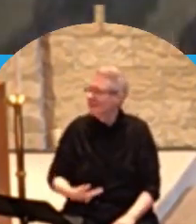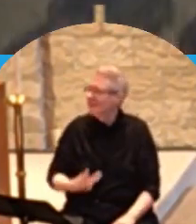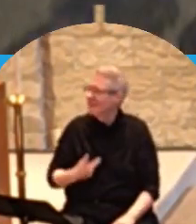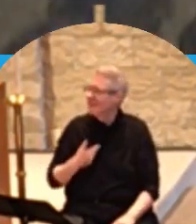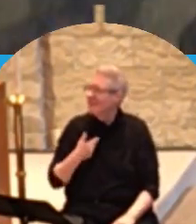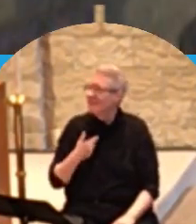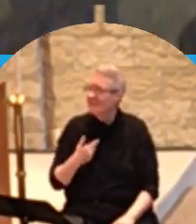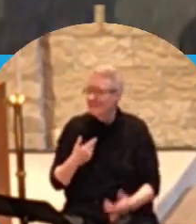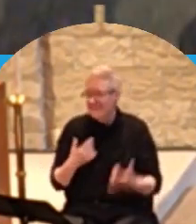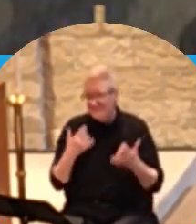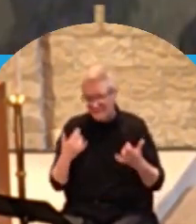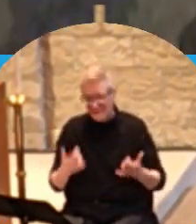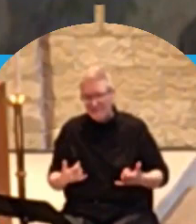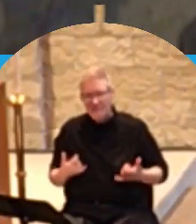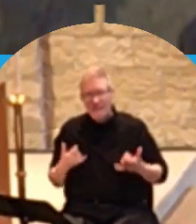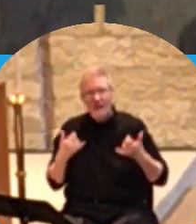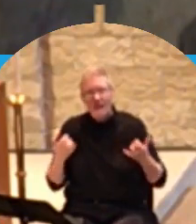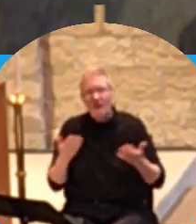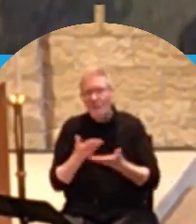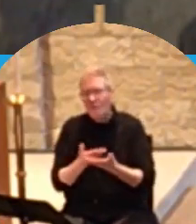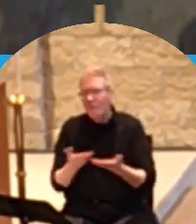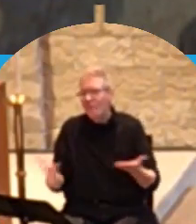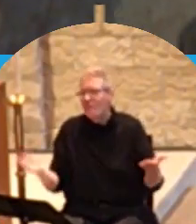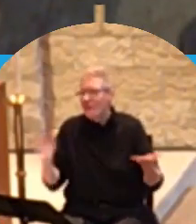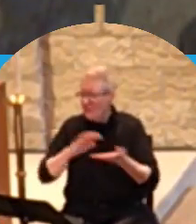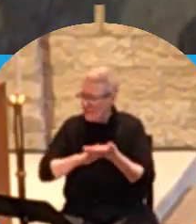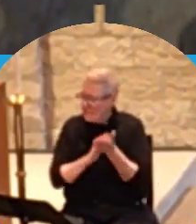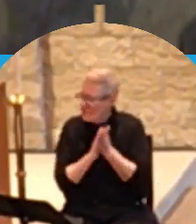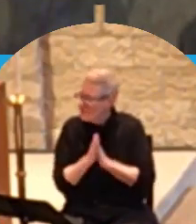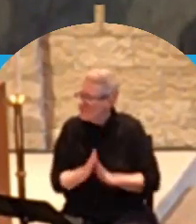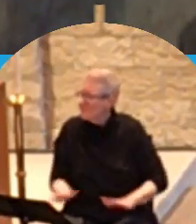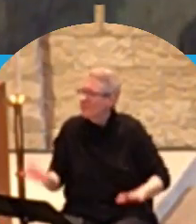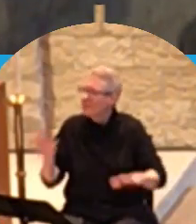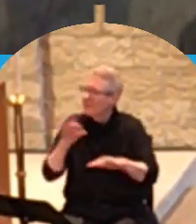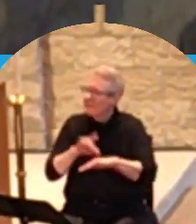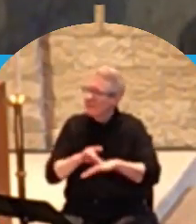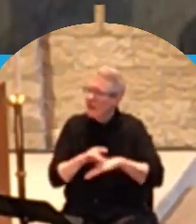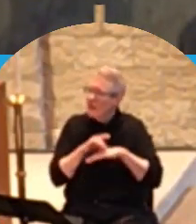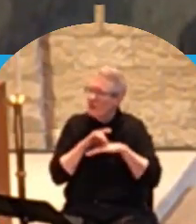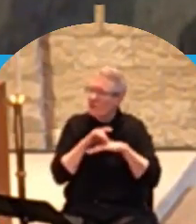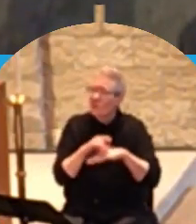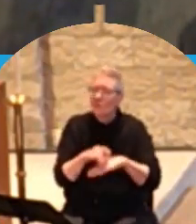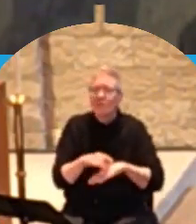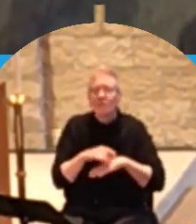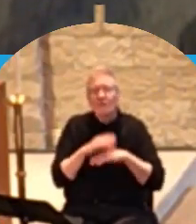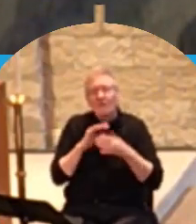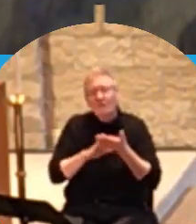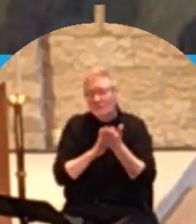Peace on earth, it has begun with me. Now there is peace on earth.